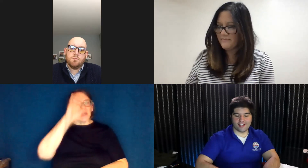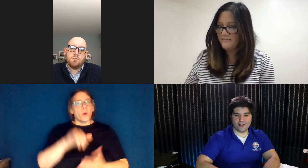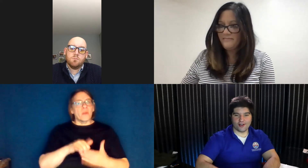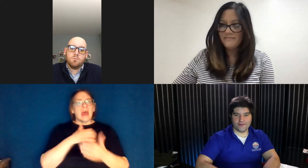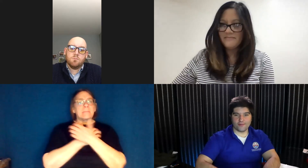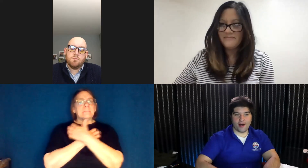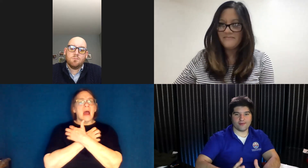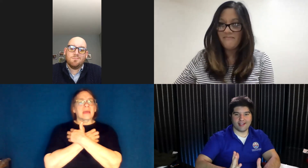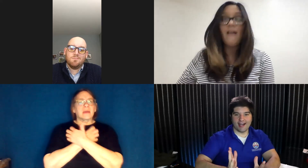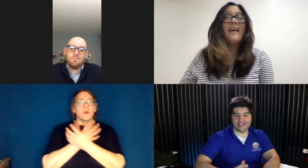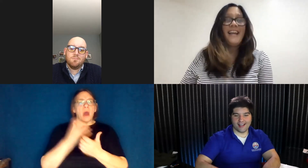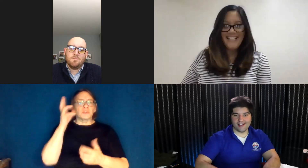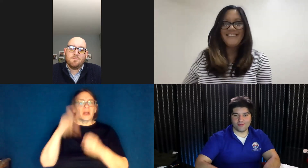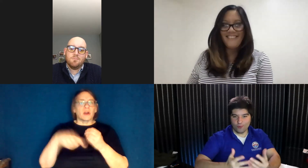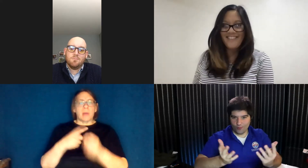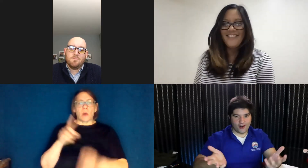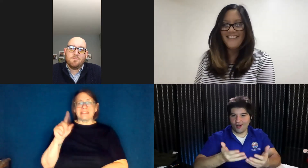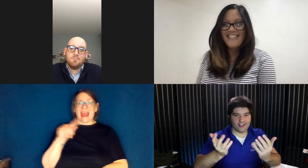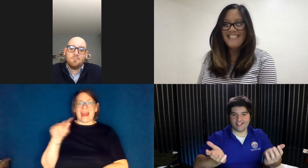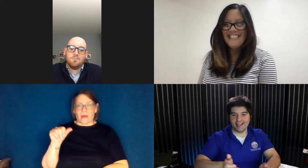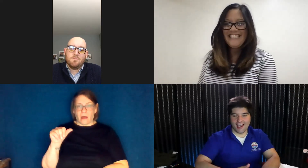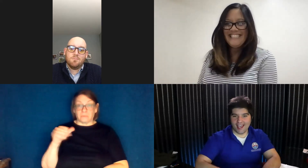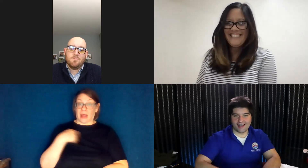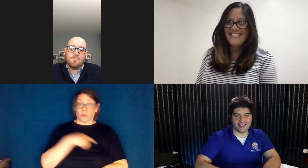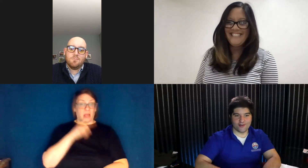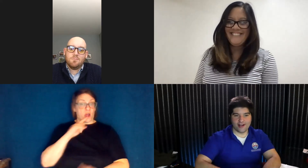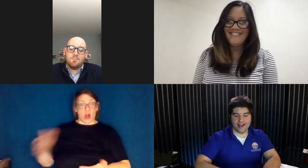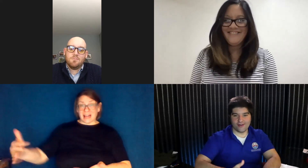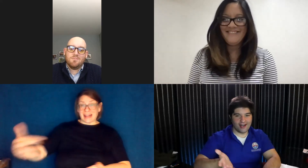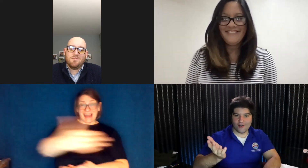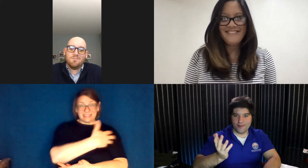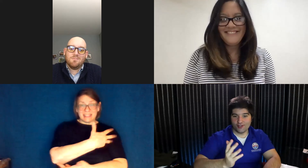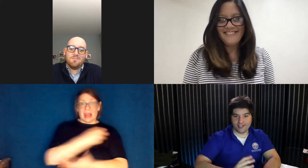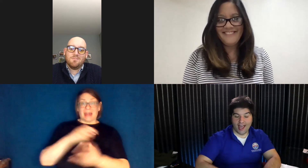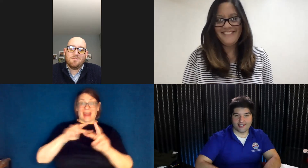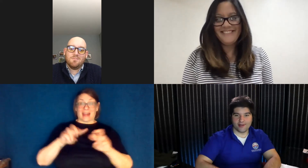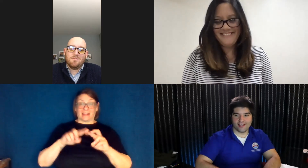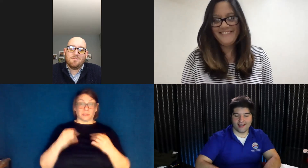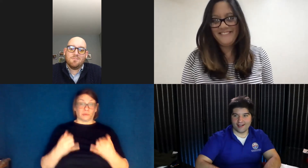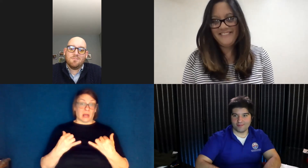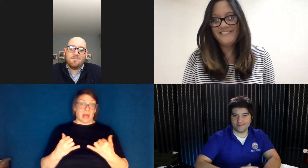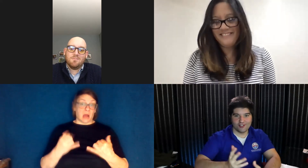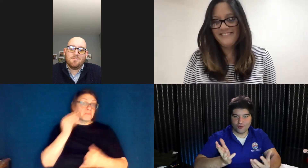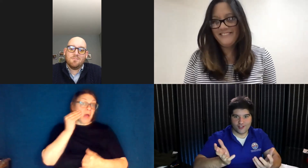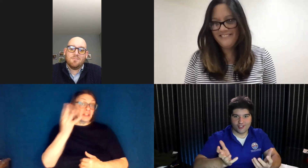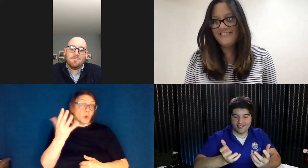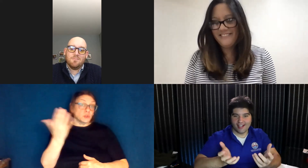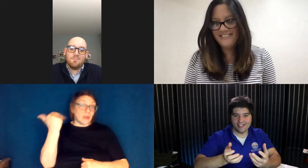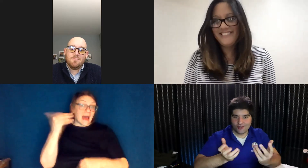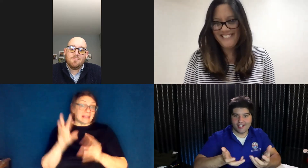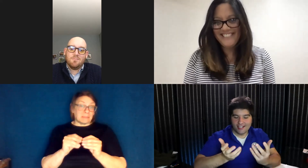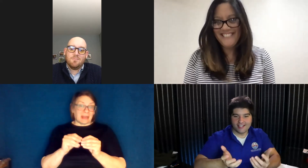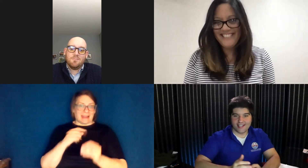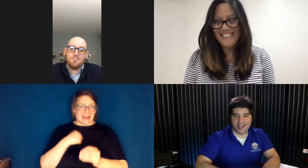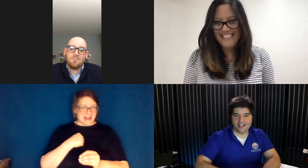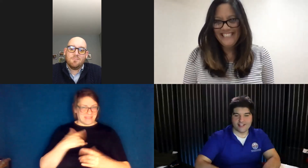in hearing about data, and we are collecting that and analyzing it right now. I know I mentioned last meeting that I'm like strangely excited to get